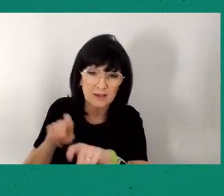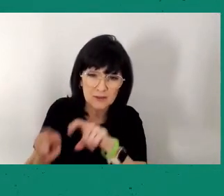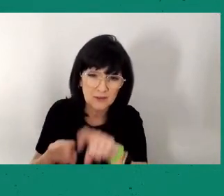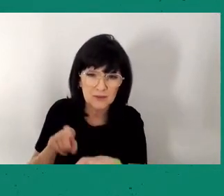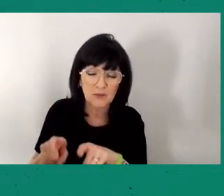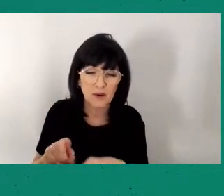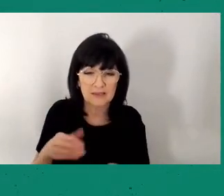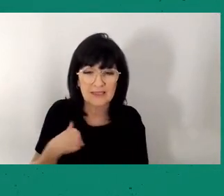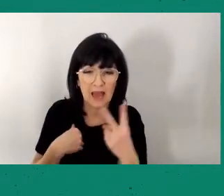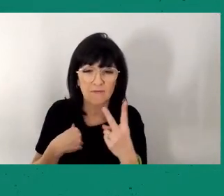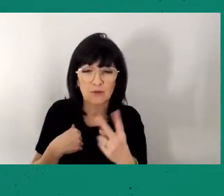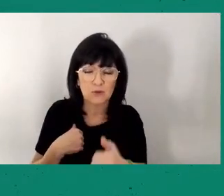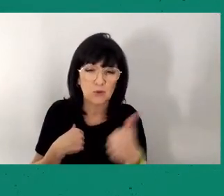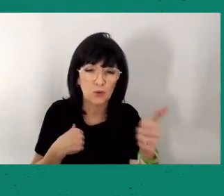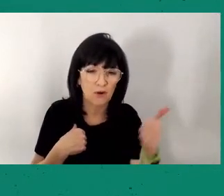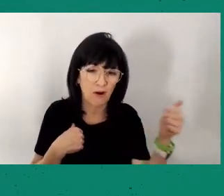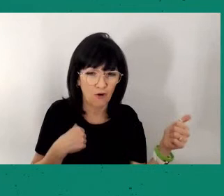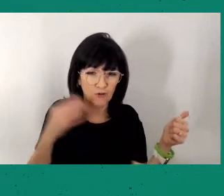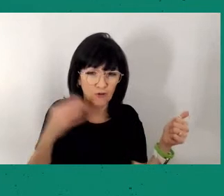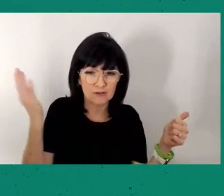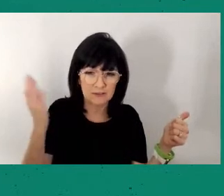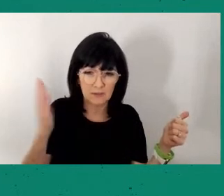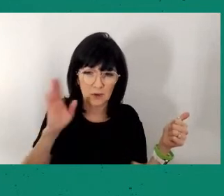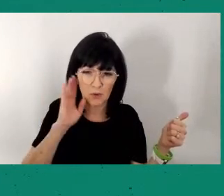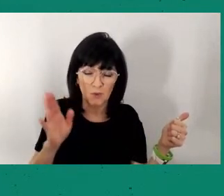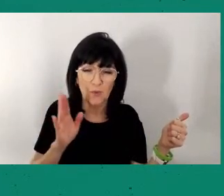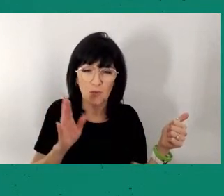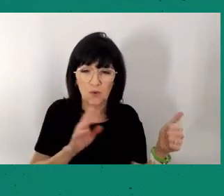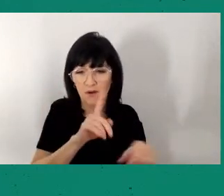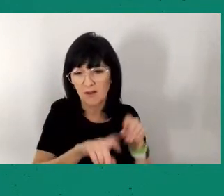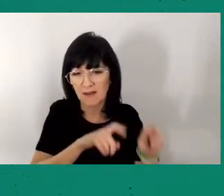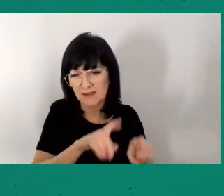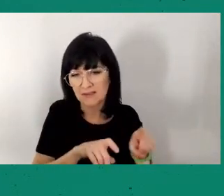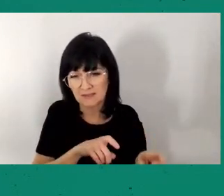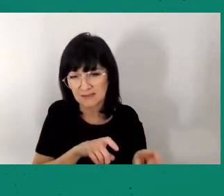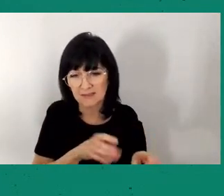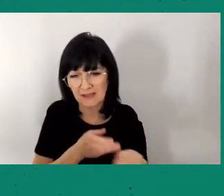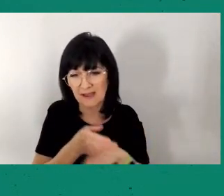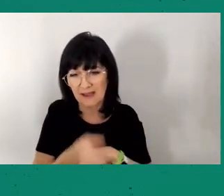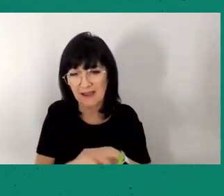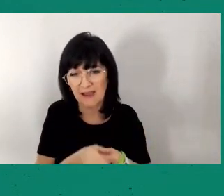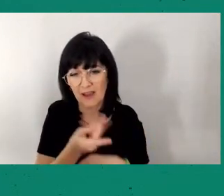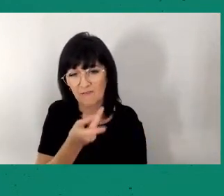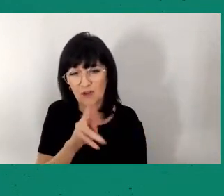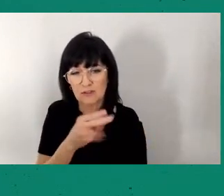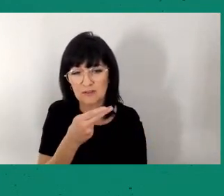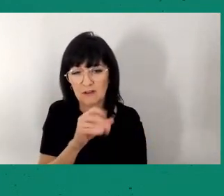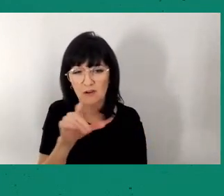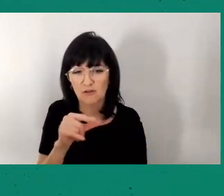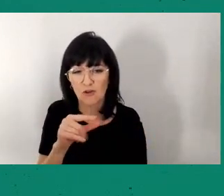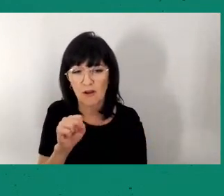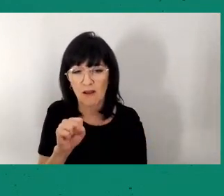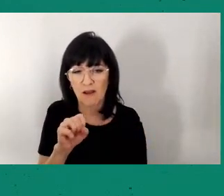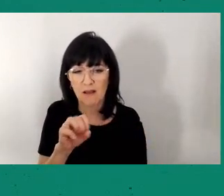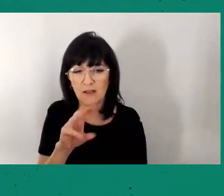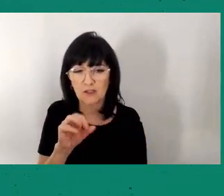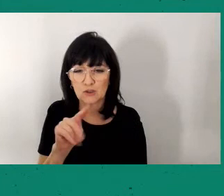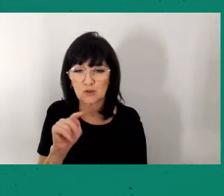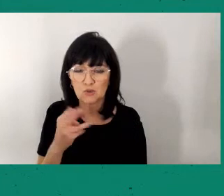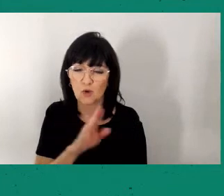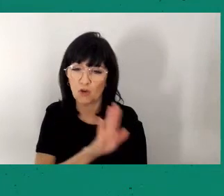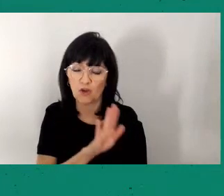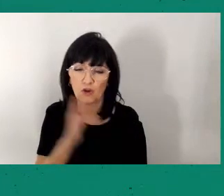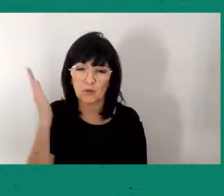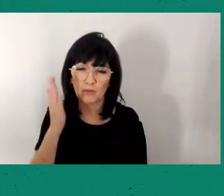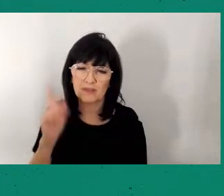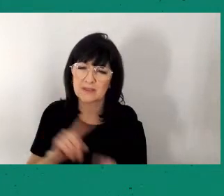2 others on here that will ask questions after Dr. Hollingsworth's presentation, but I'm interested if